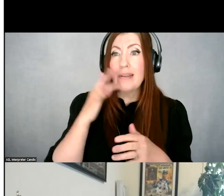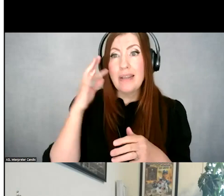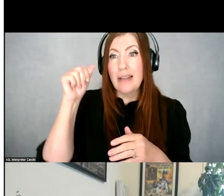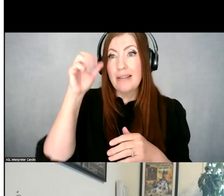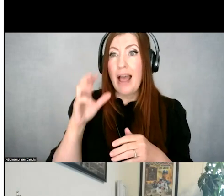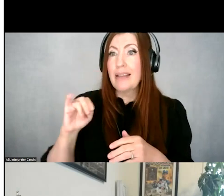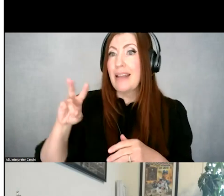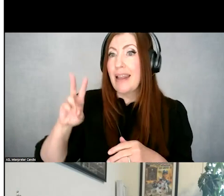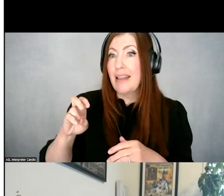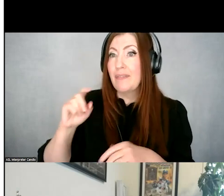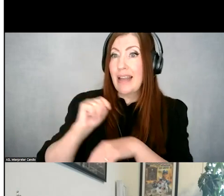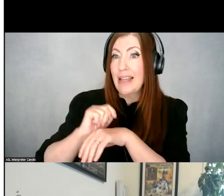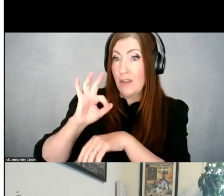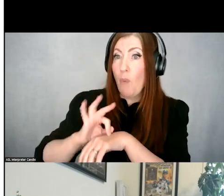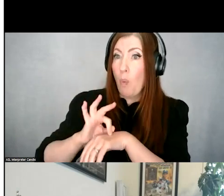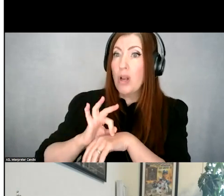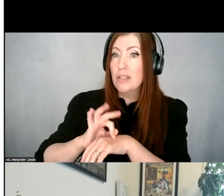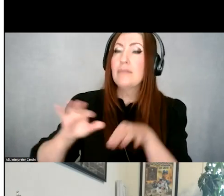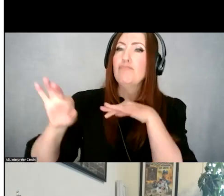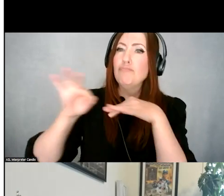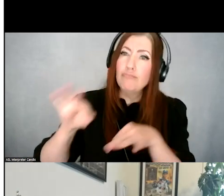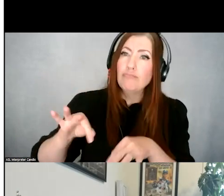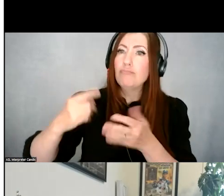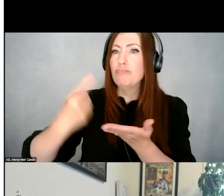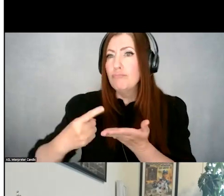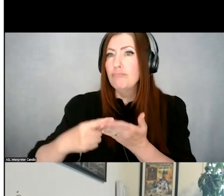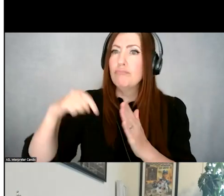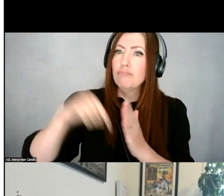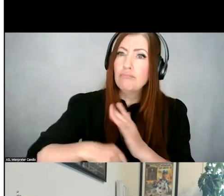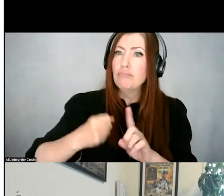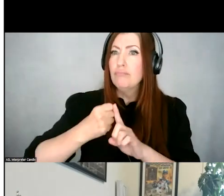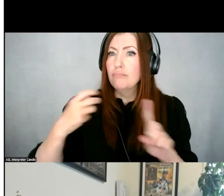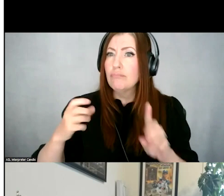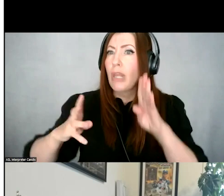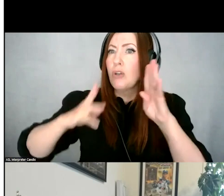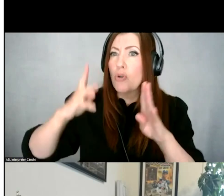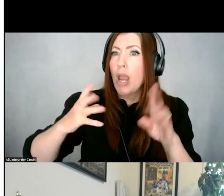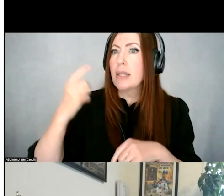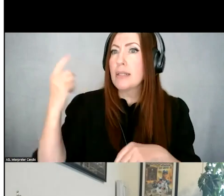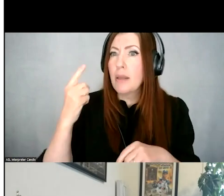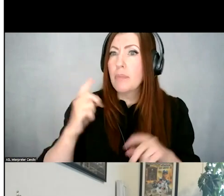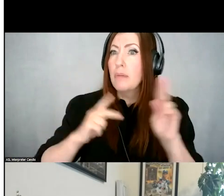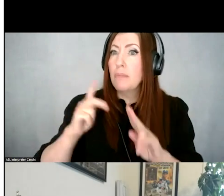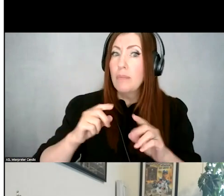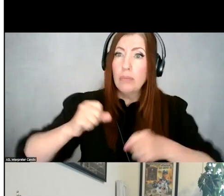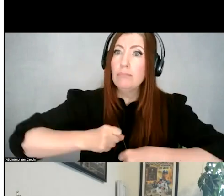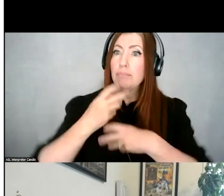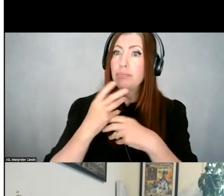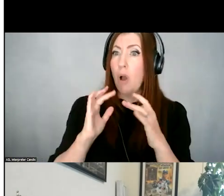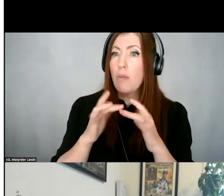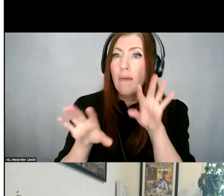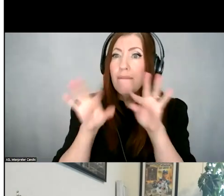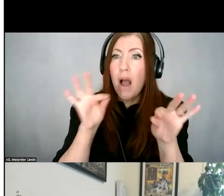Task Force talked about how can we create something where people can go online and find